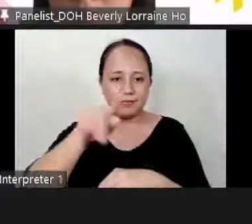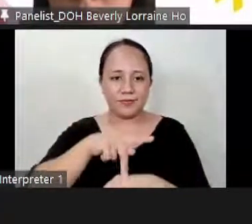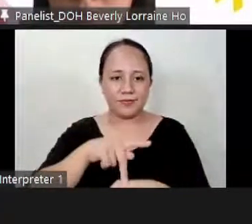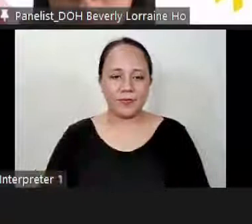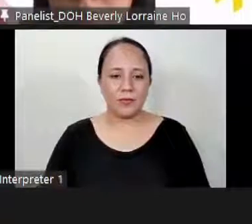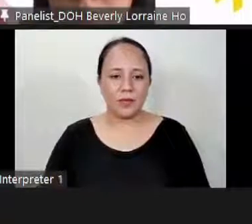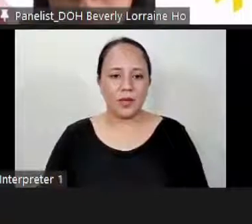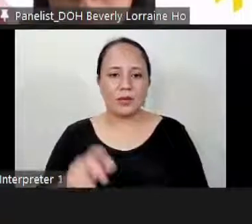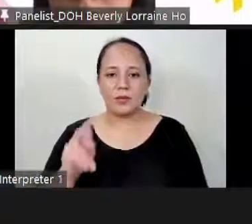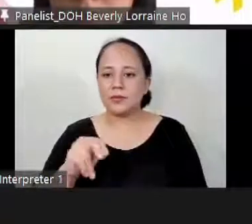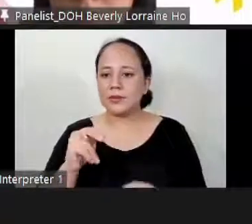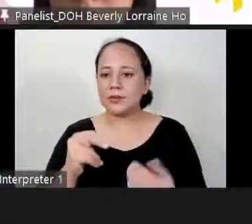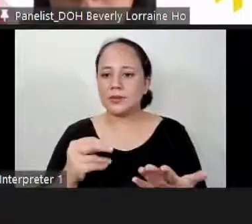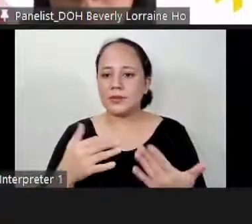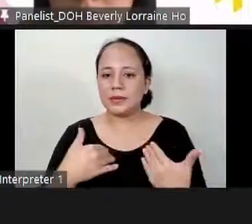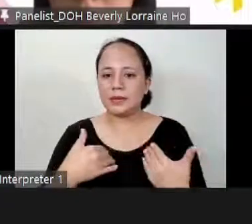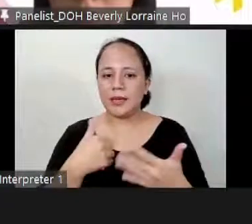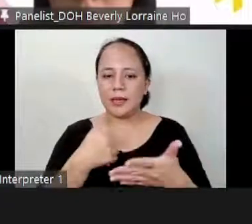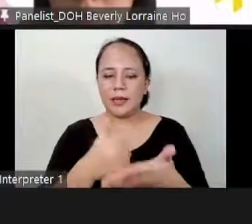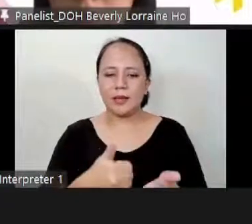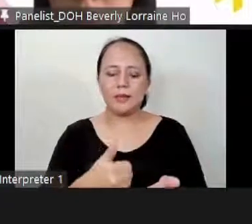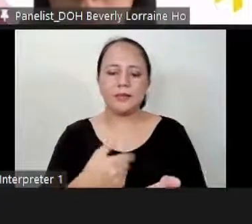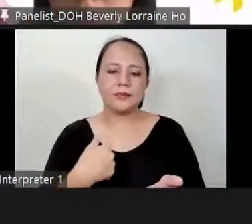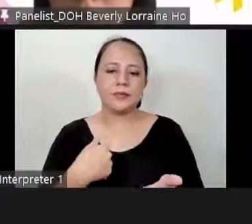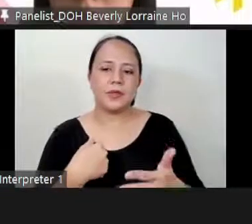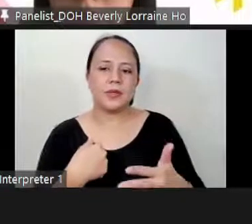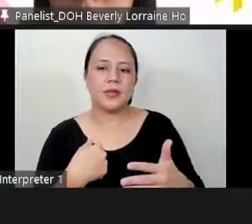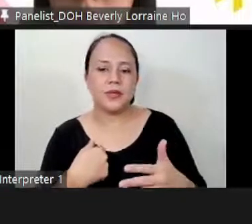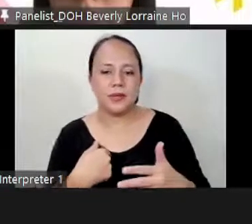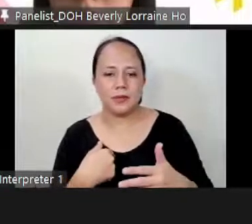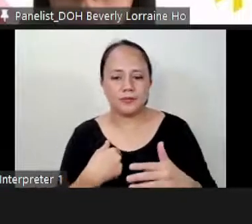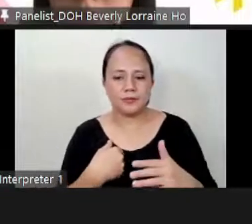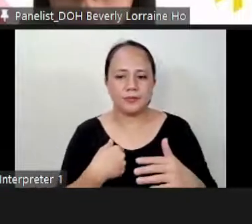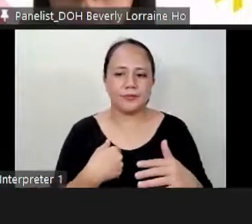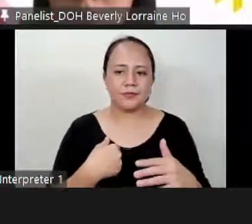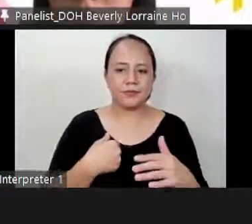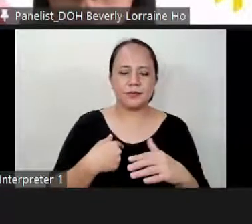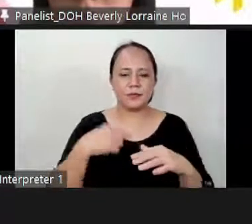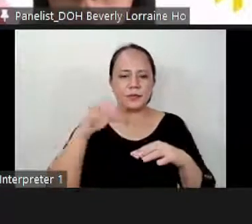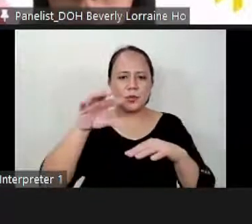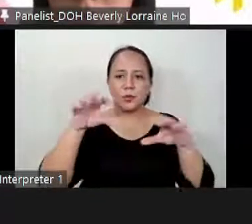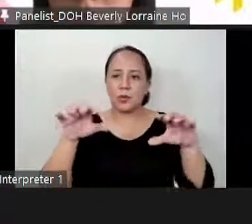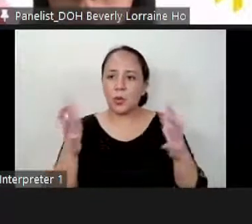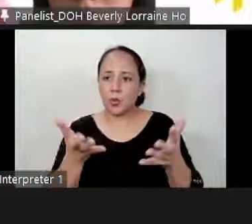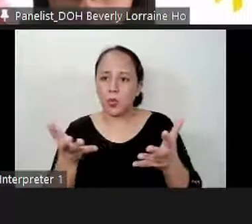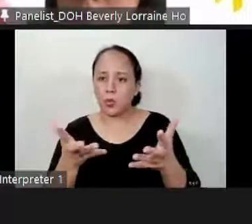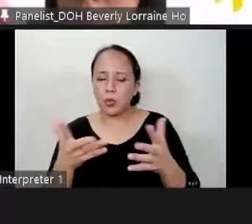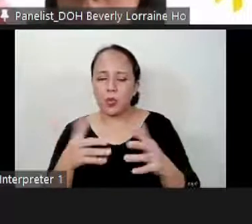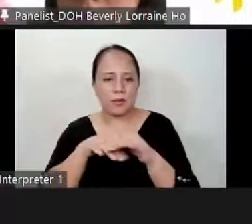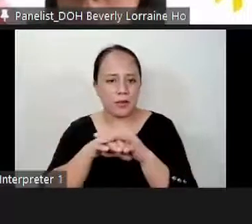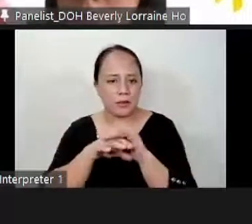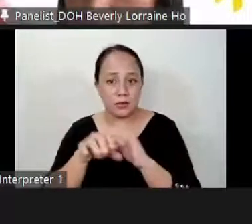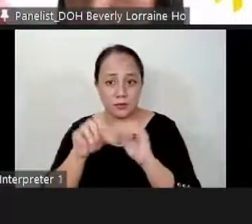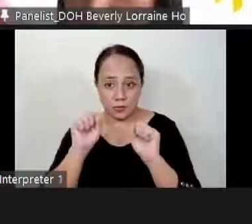we need help in mapping out saan ba ito ma-access and can this be